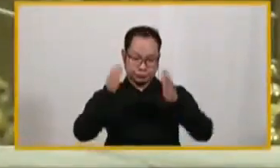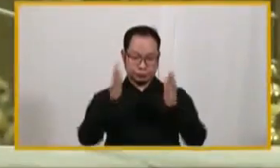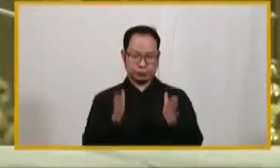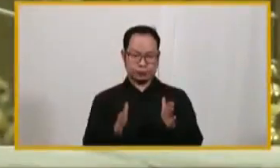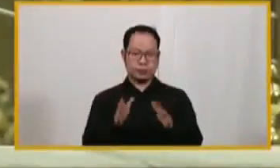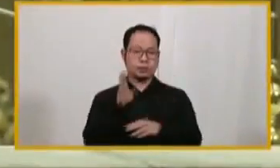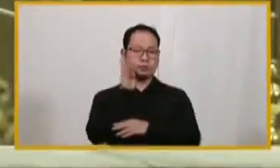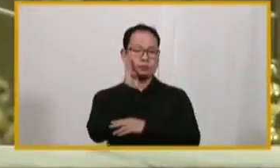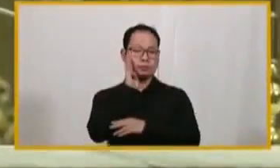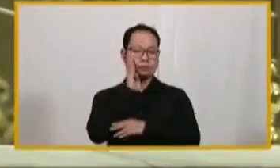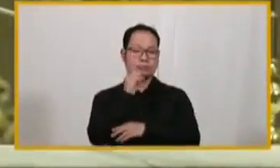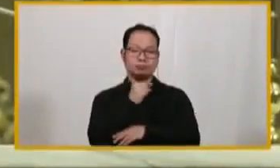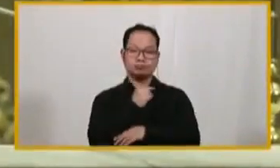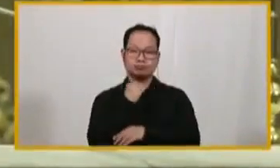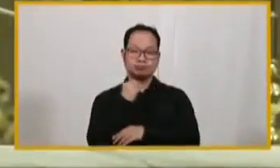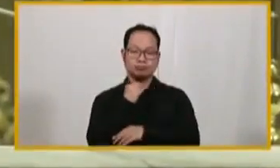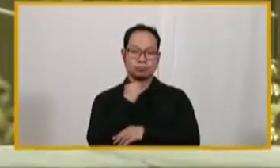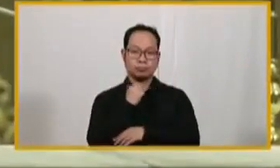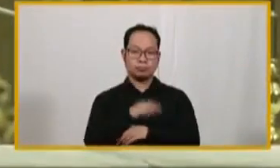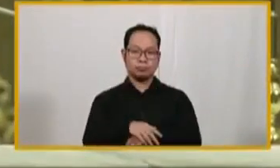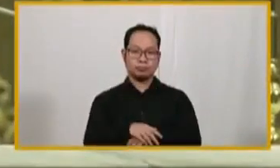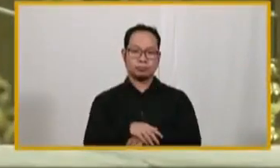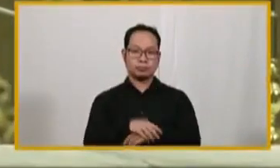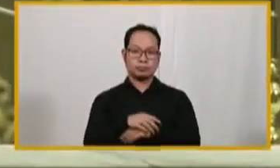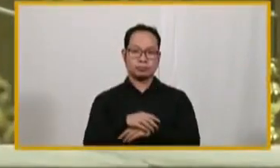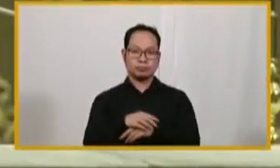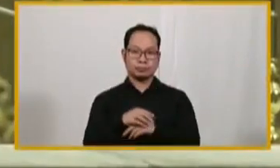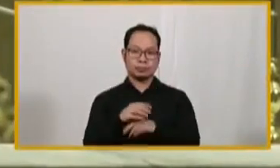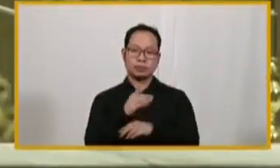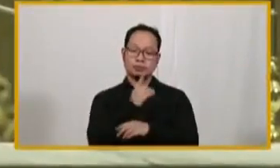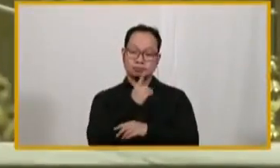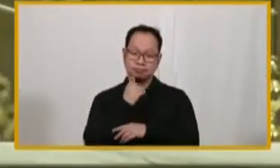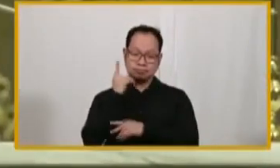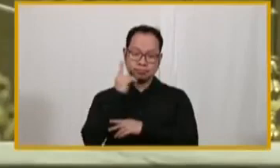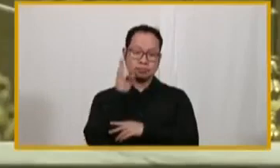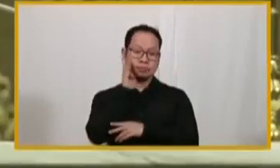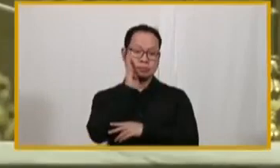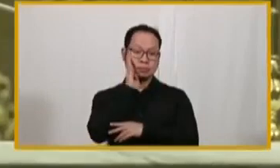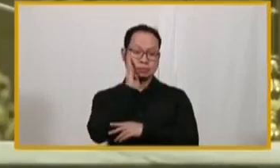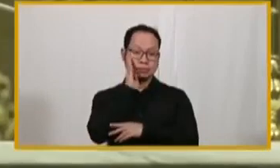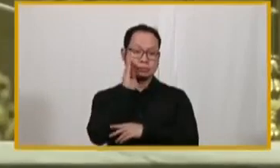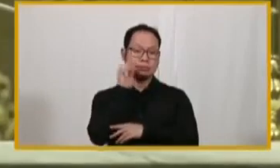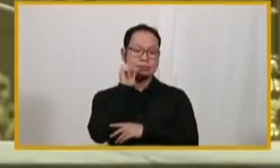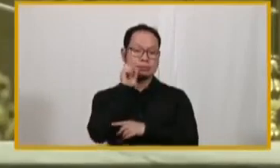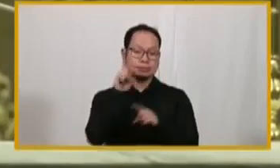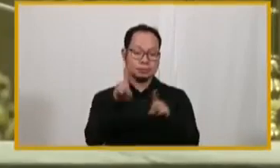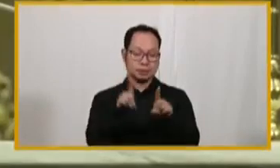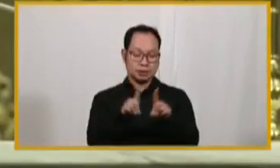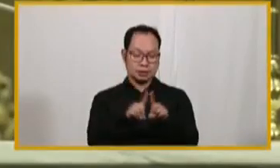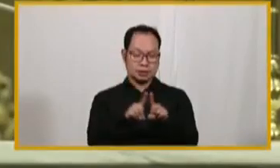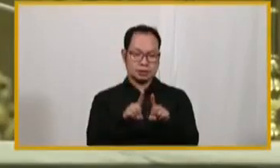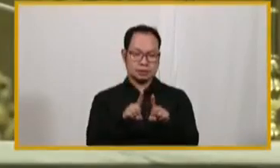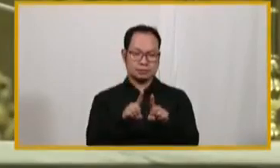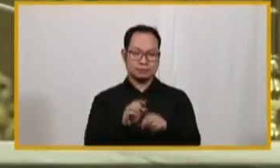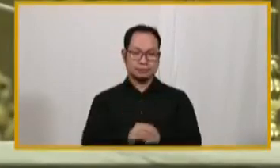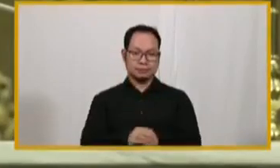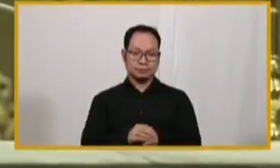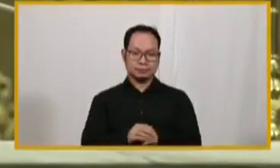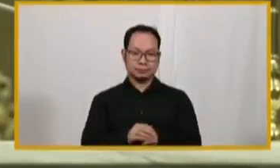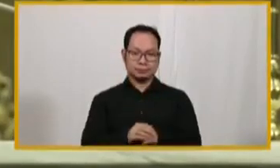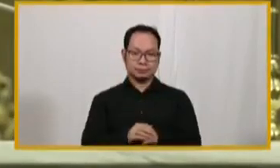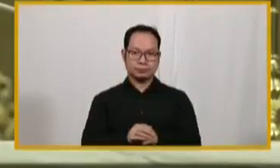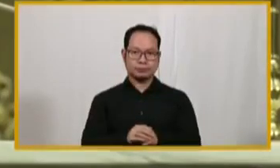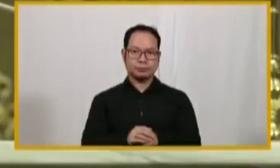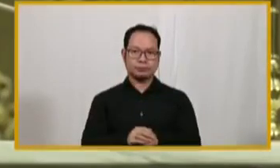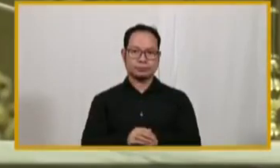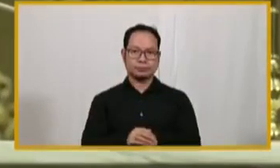brother priests, reverend deacons, brothers and sisters in the consecrated